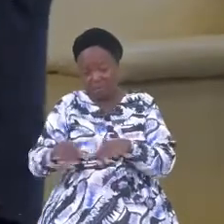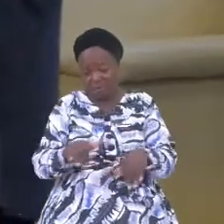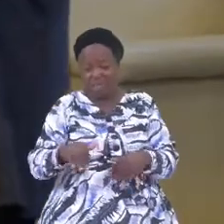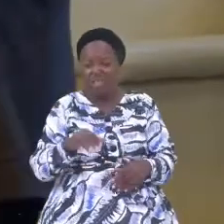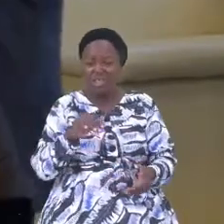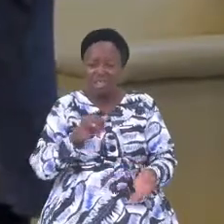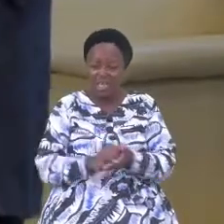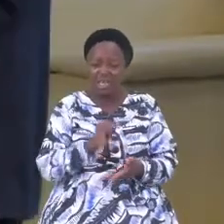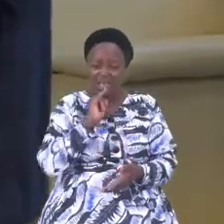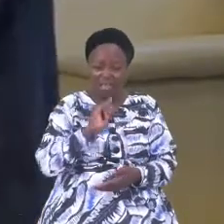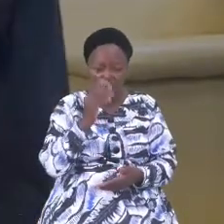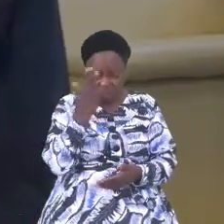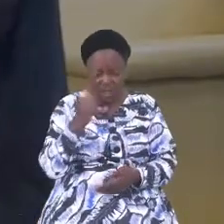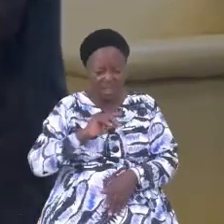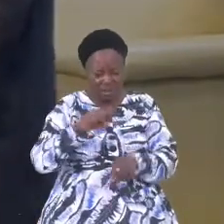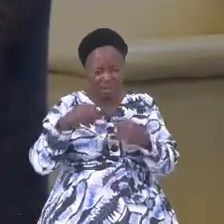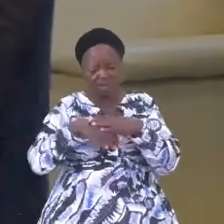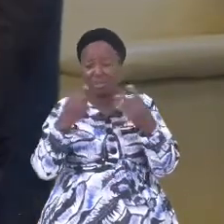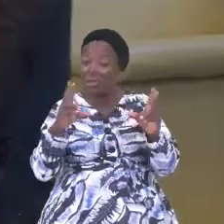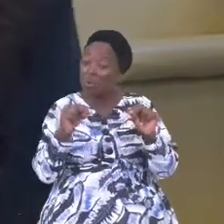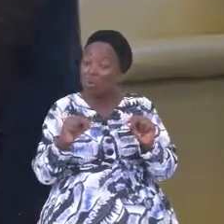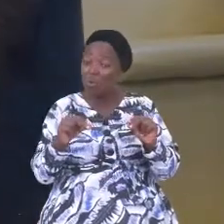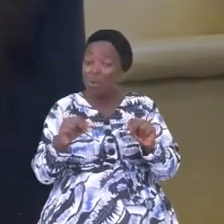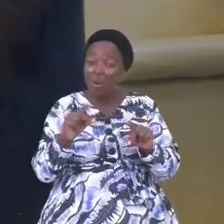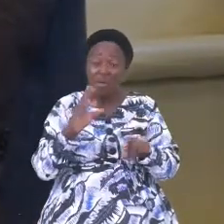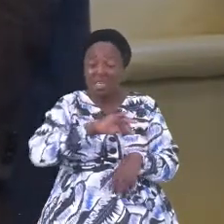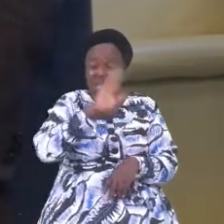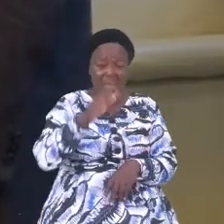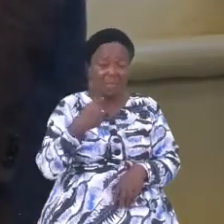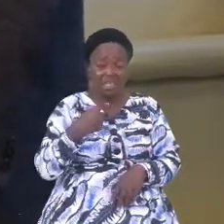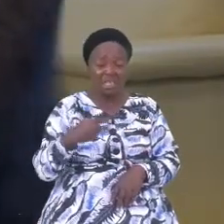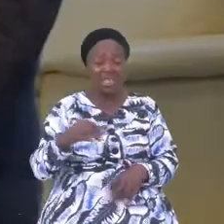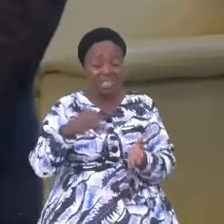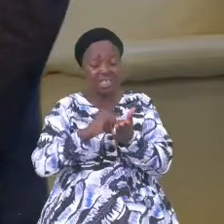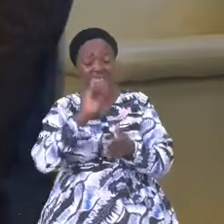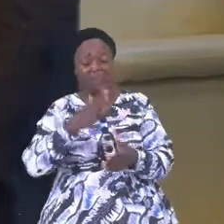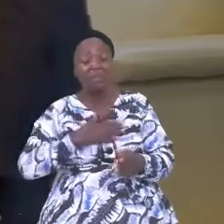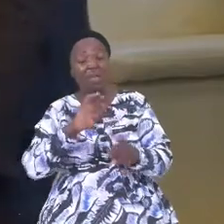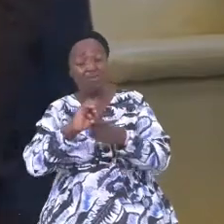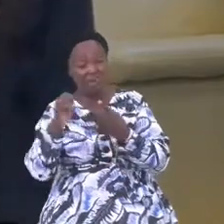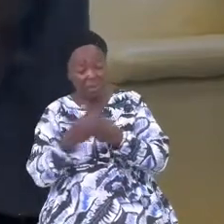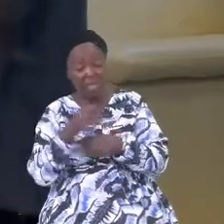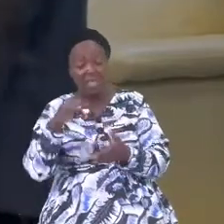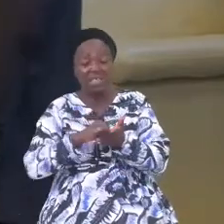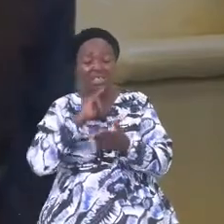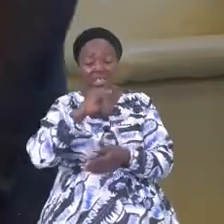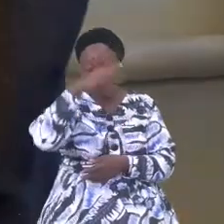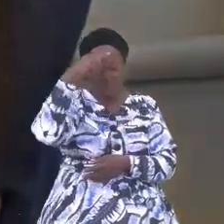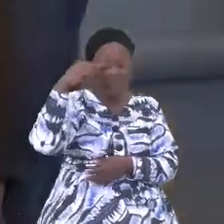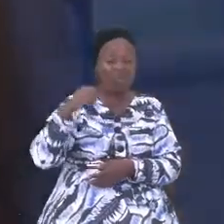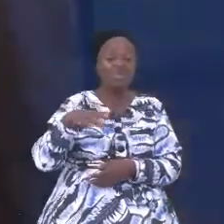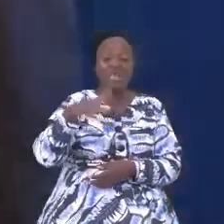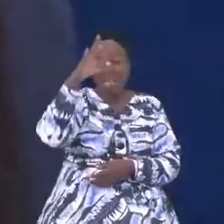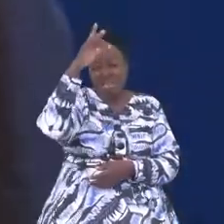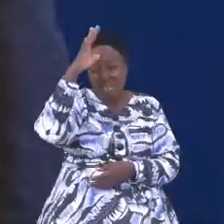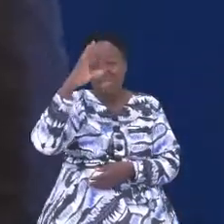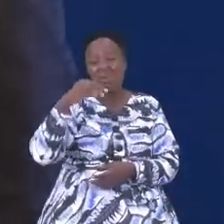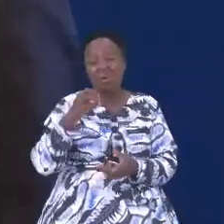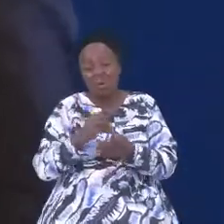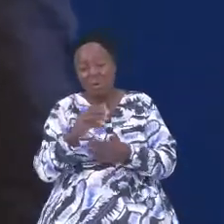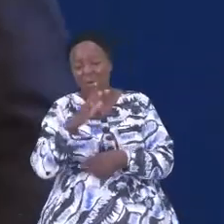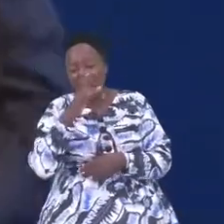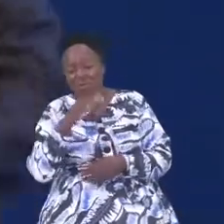No, they didn't say, "It's my environment. It's because I saw daddy was not, you know,